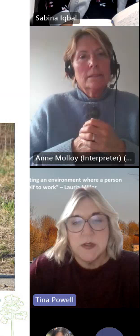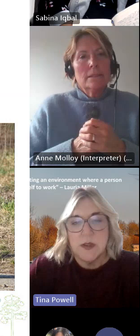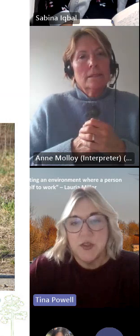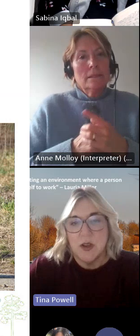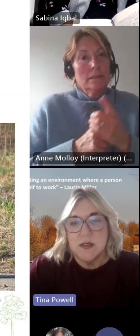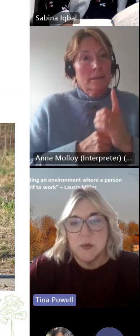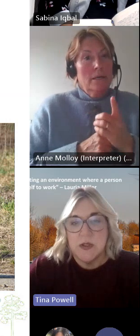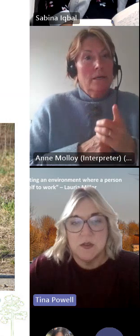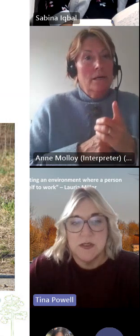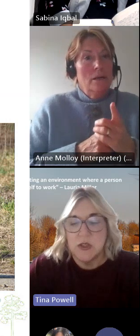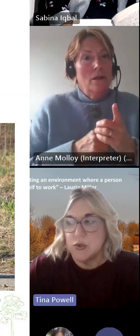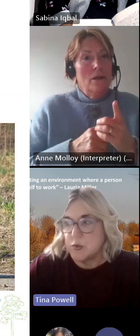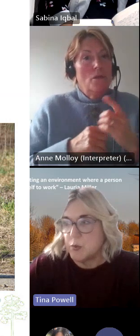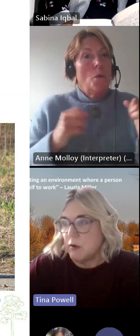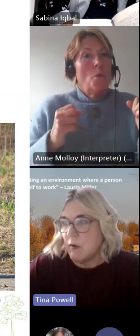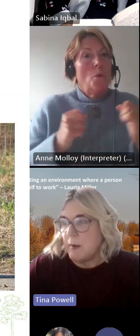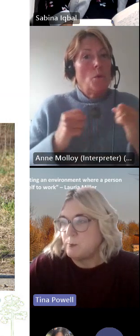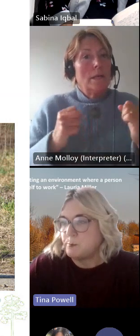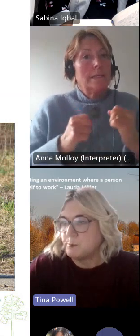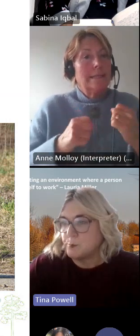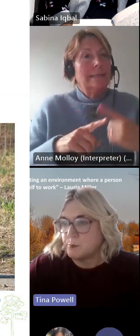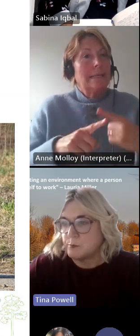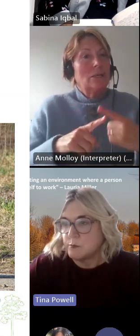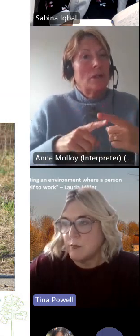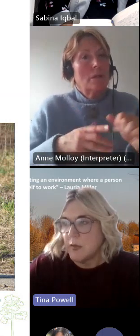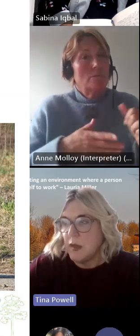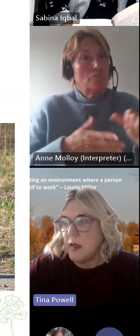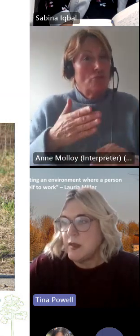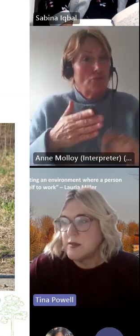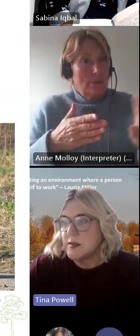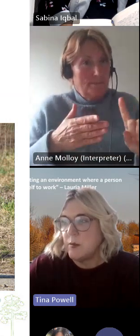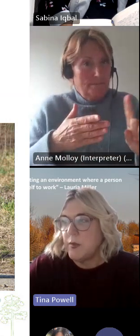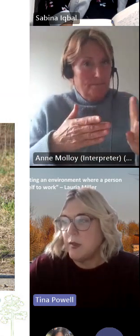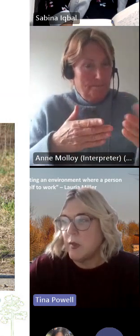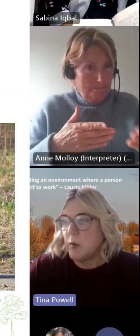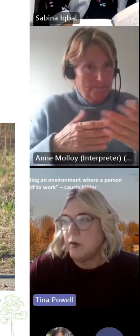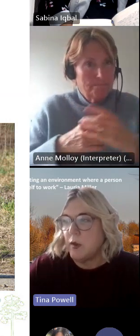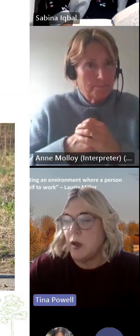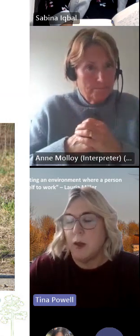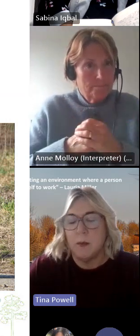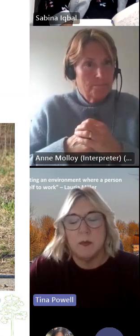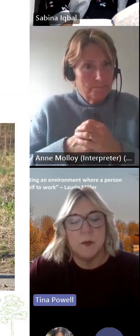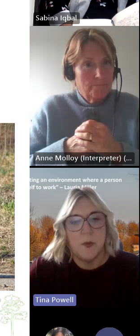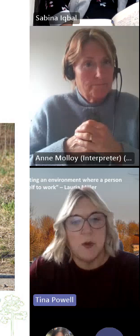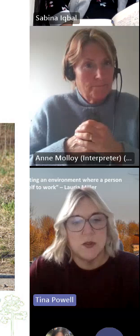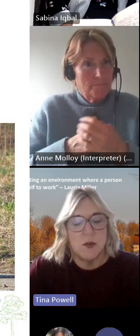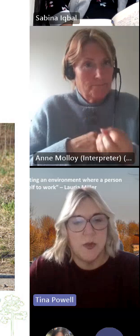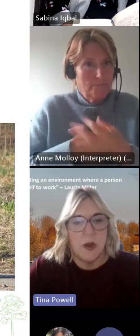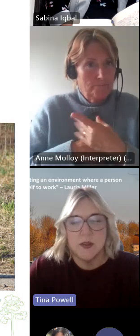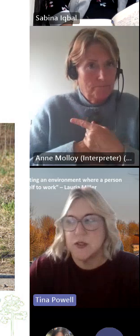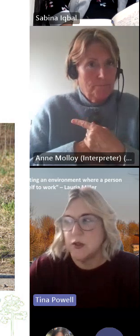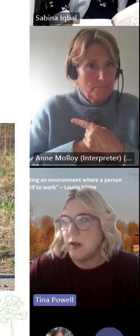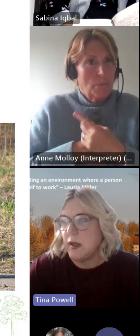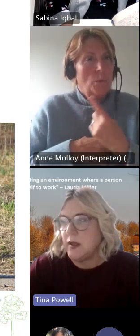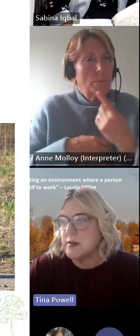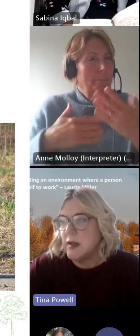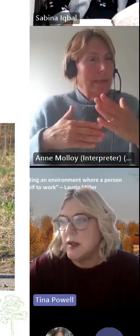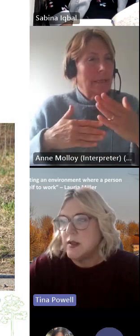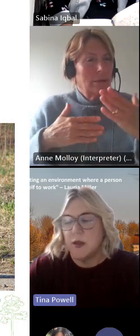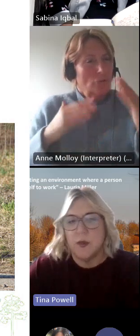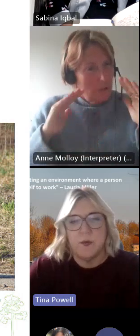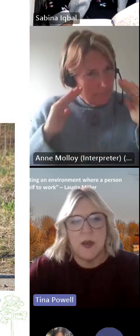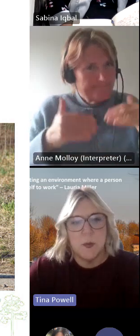The Building Life Chances Winter Essentials programme is something that we focused on for the last 2